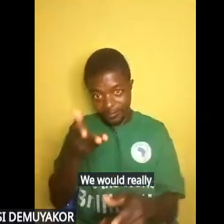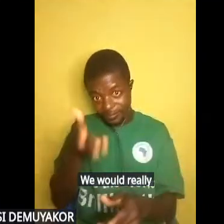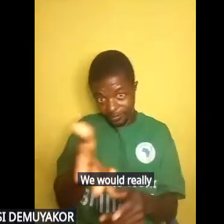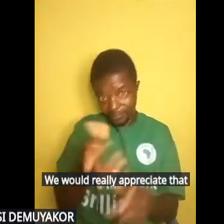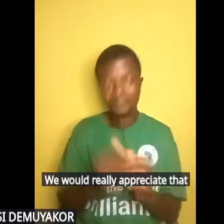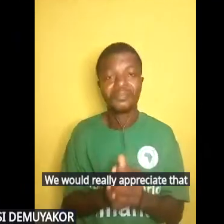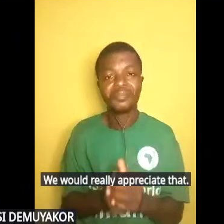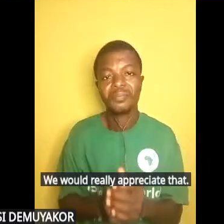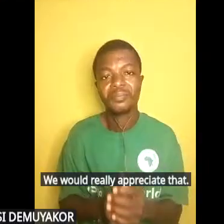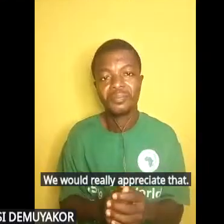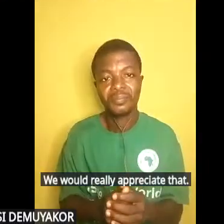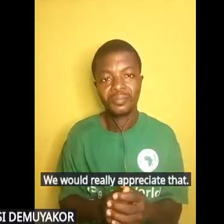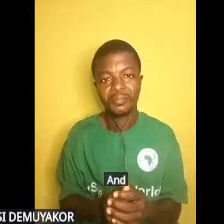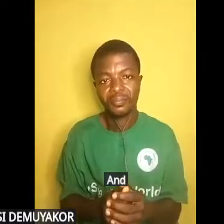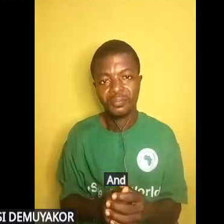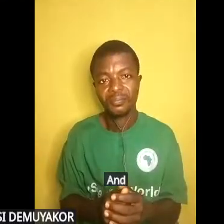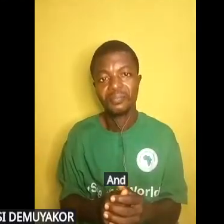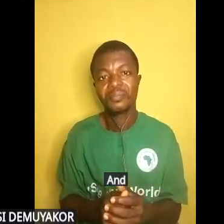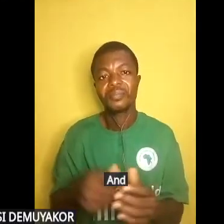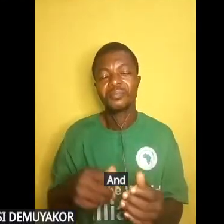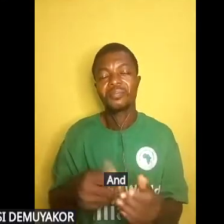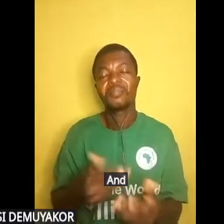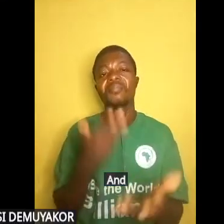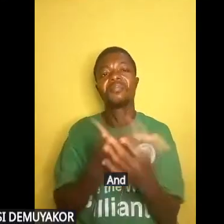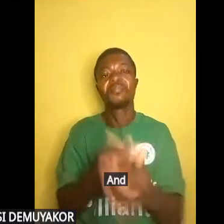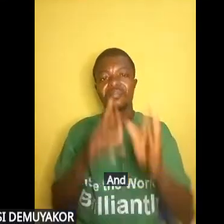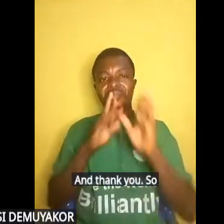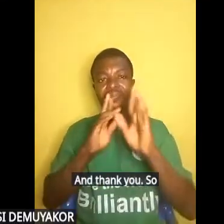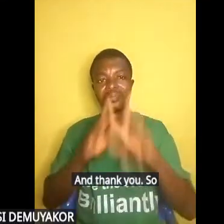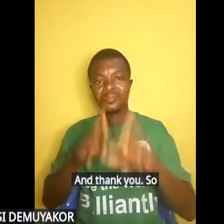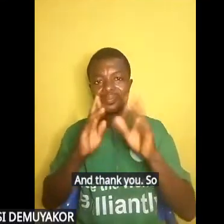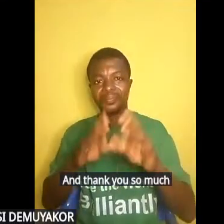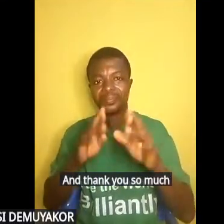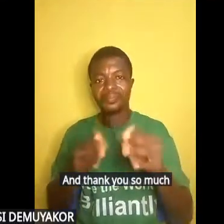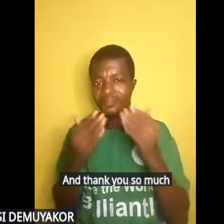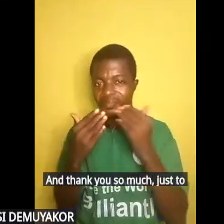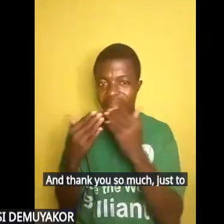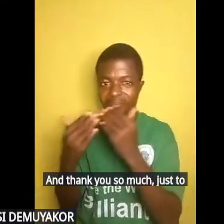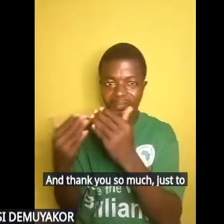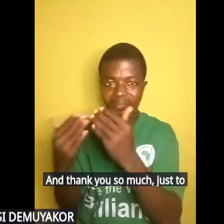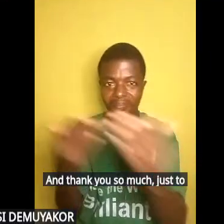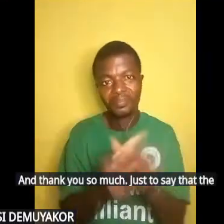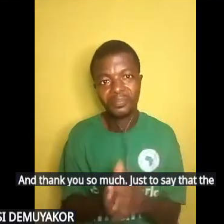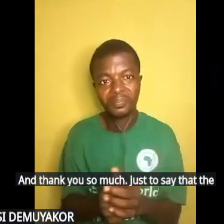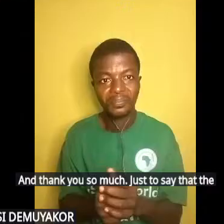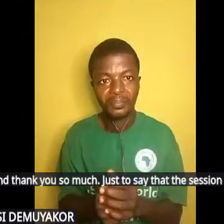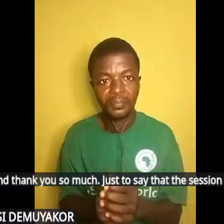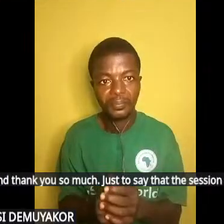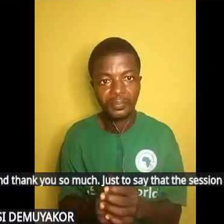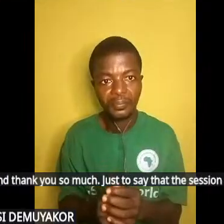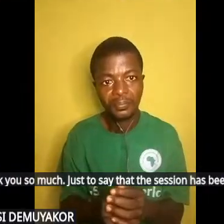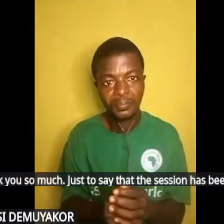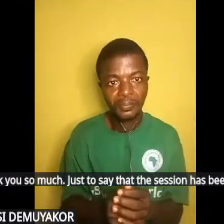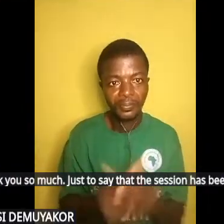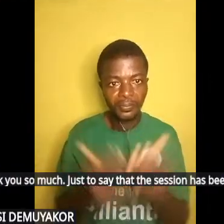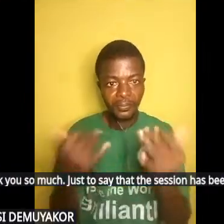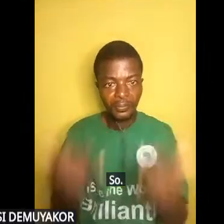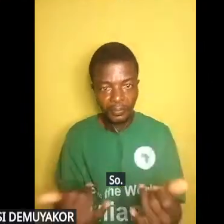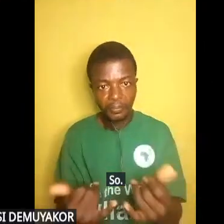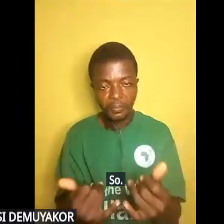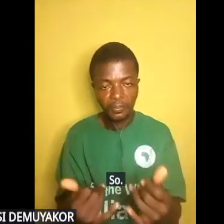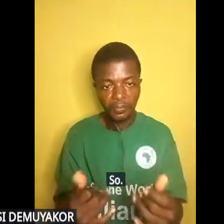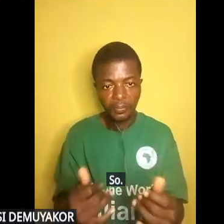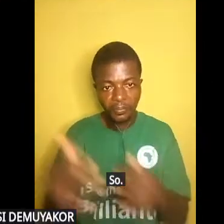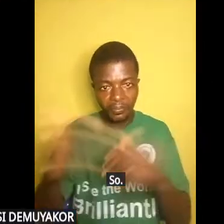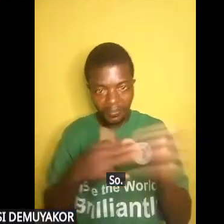that. And thank you so much. Just to say that the session has been recorded. So